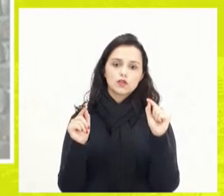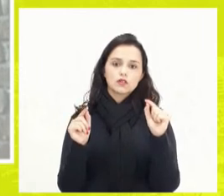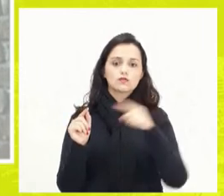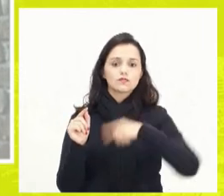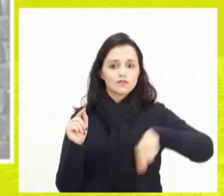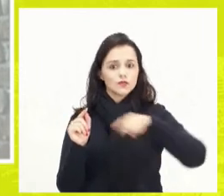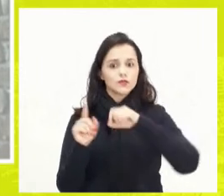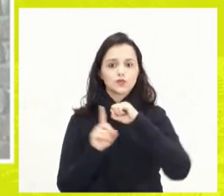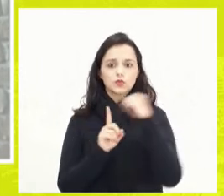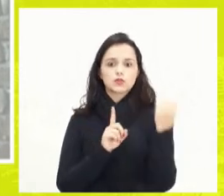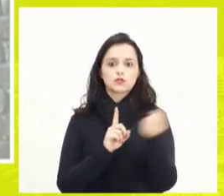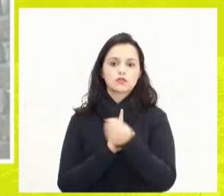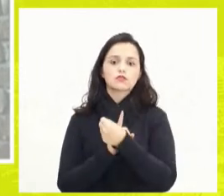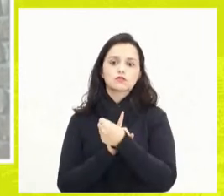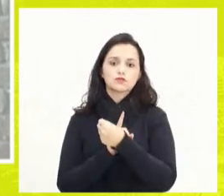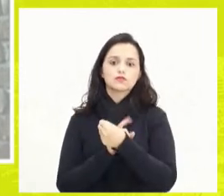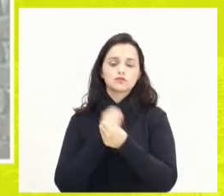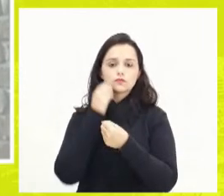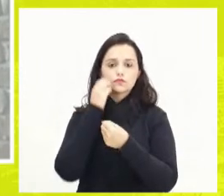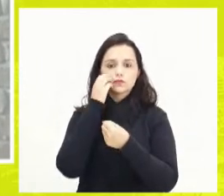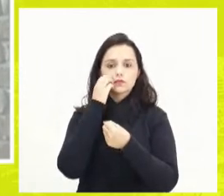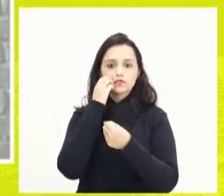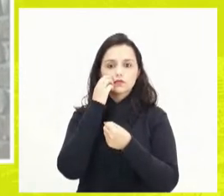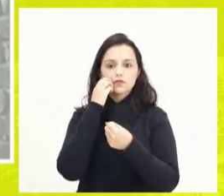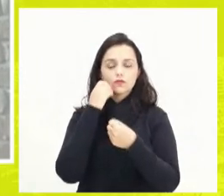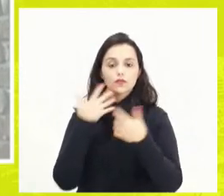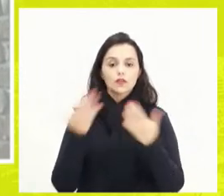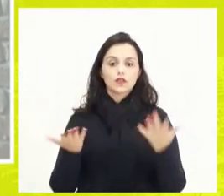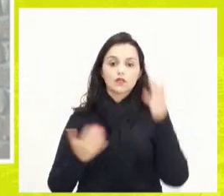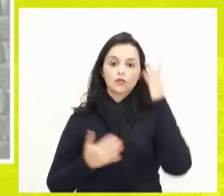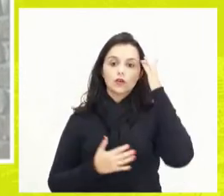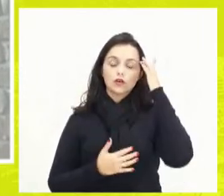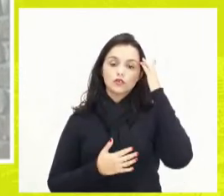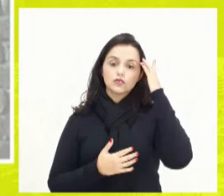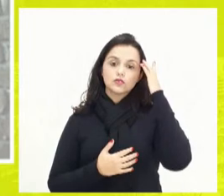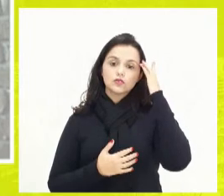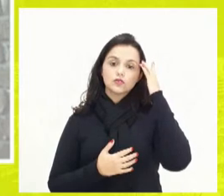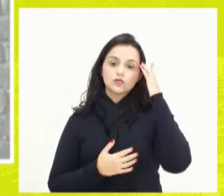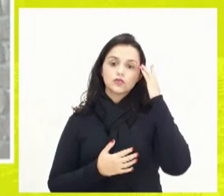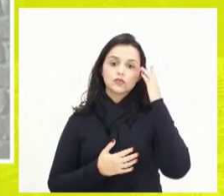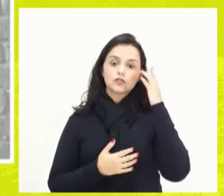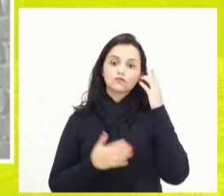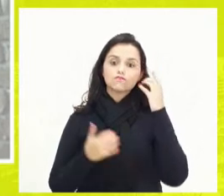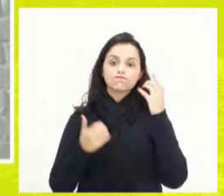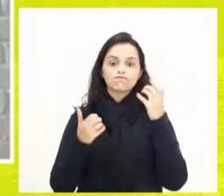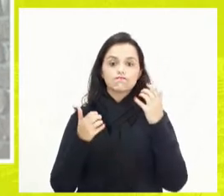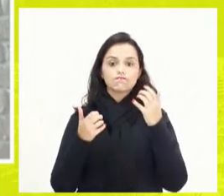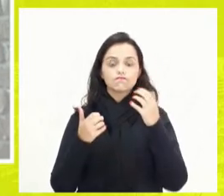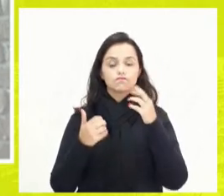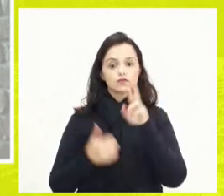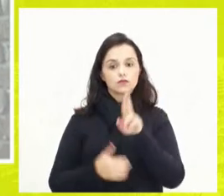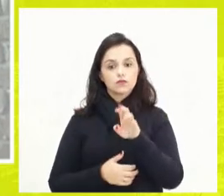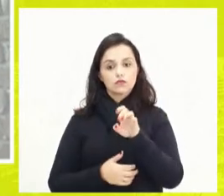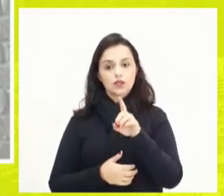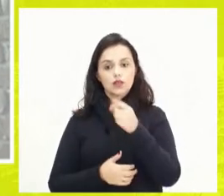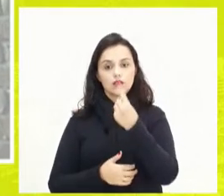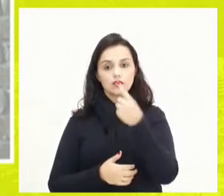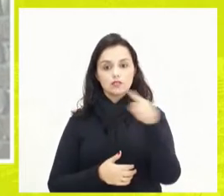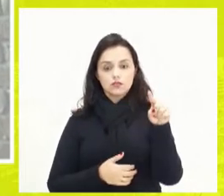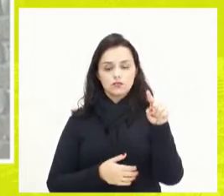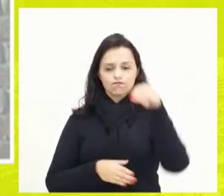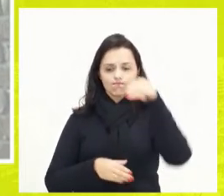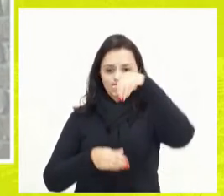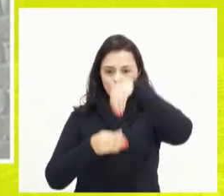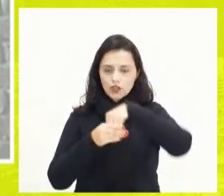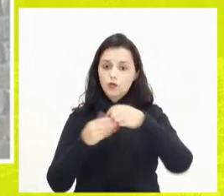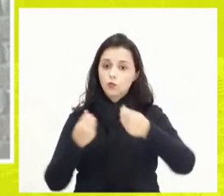you know it has to do with the social markers the social indicators and i don't think it's out of the scope of a